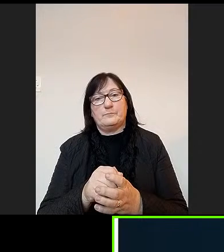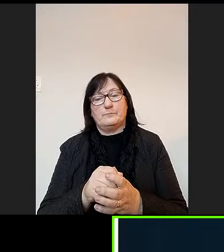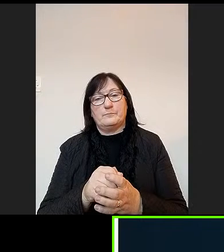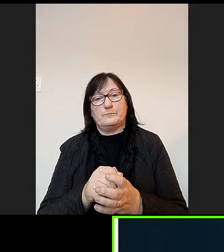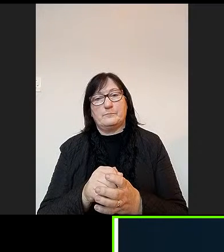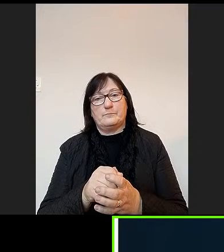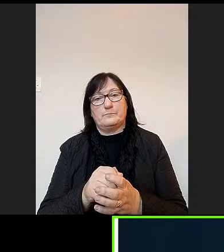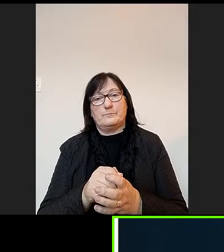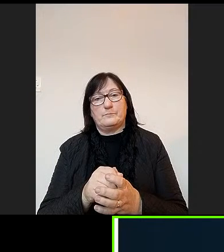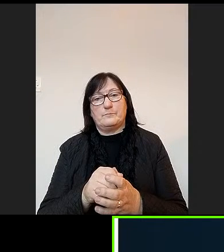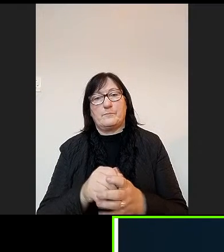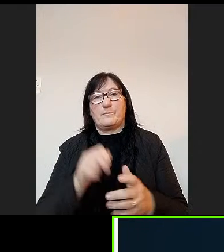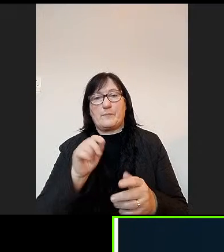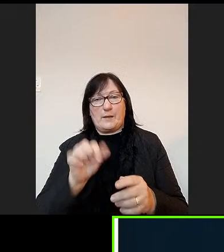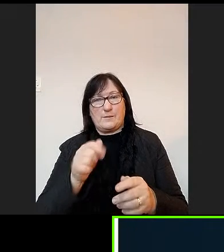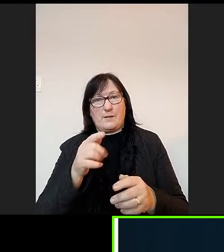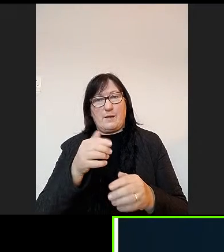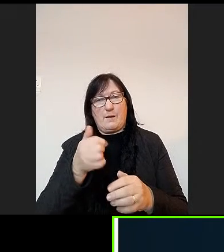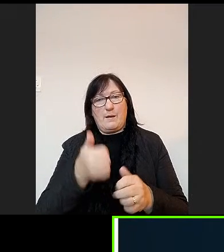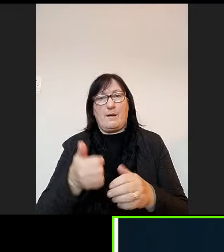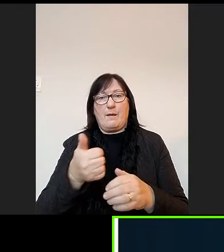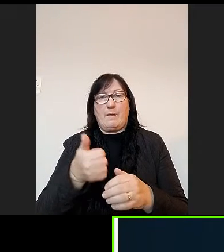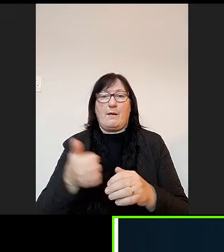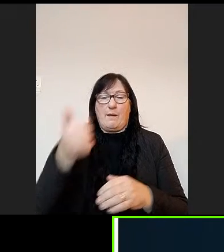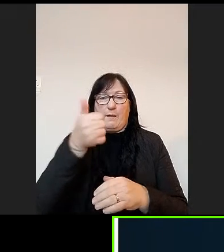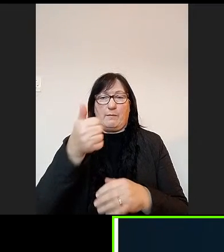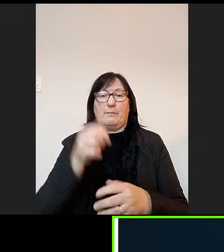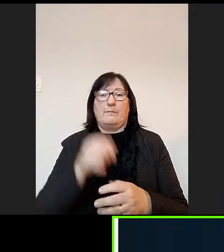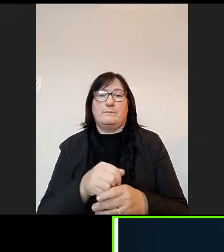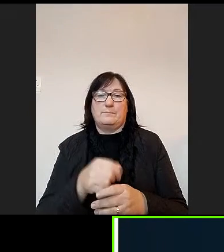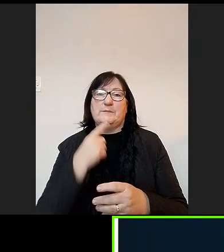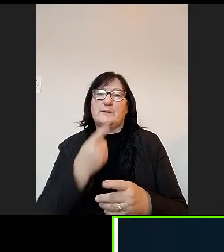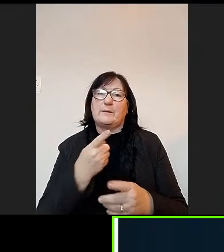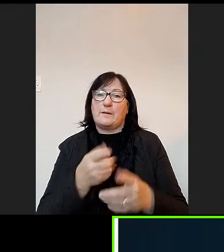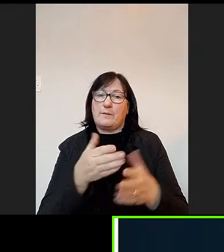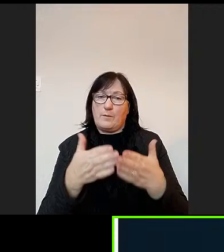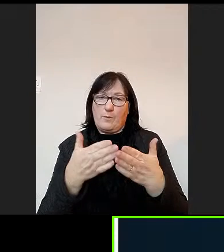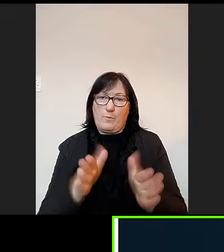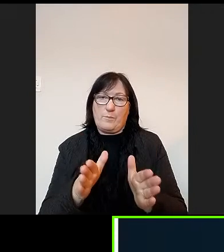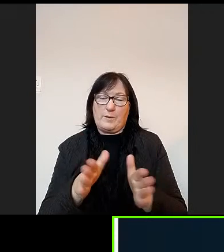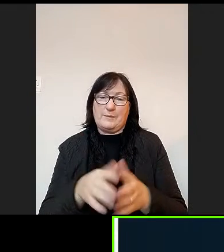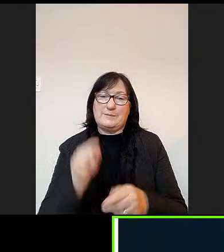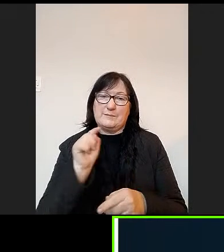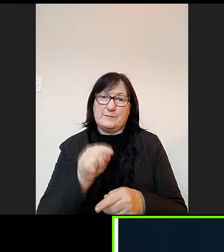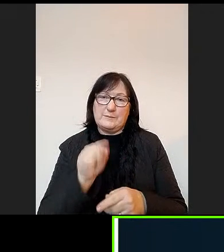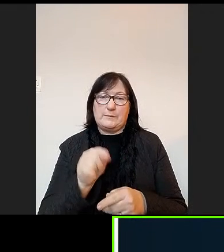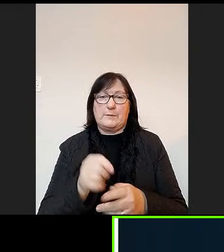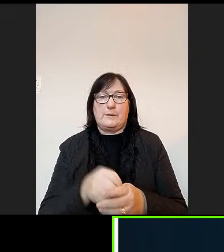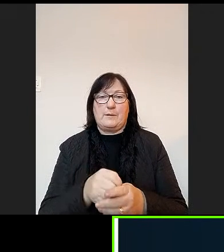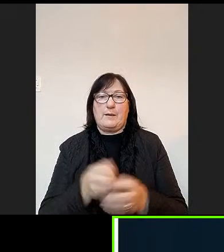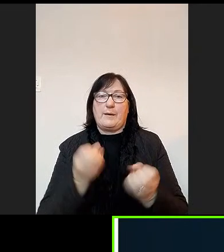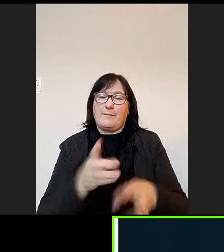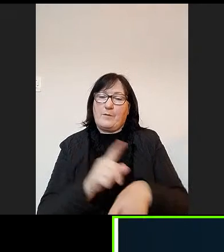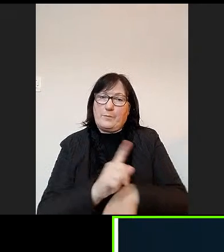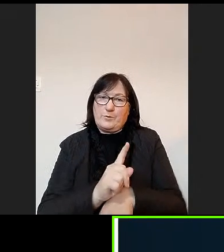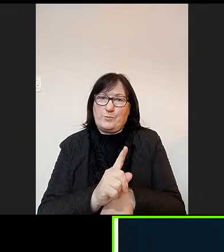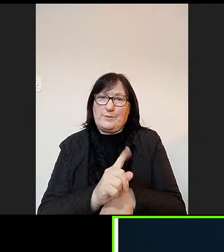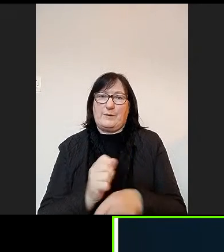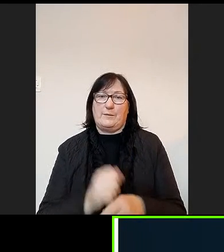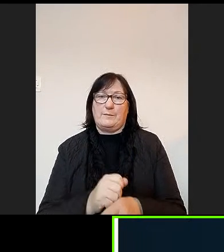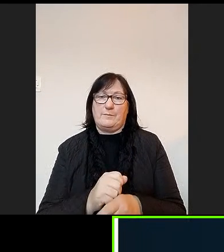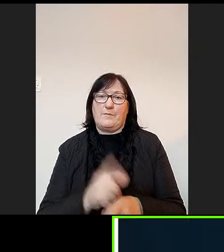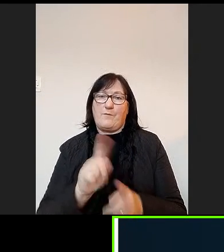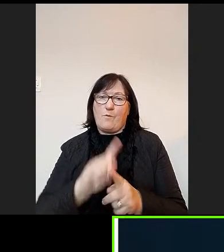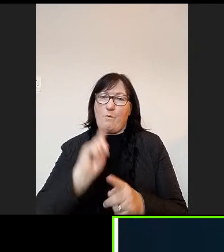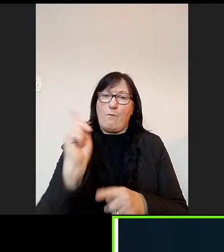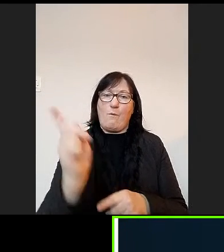As the head should have said in the opening, this presents an opportunity, for all of us to